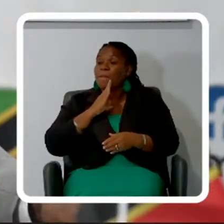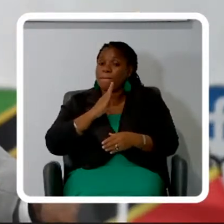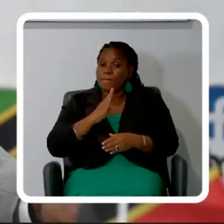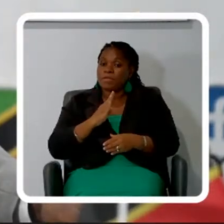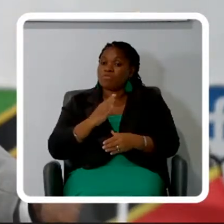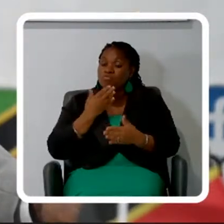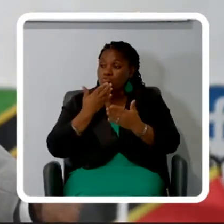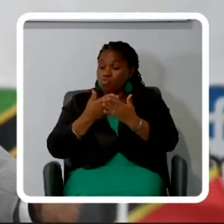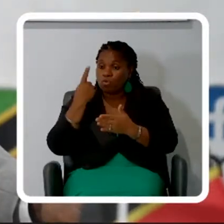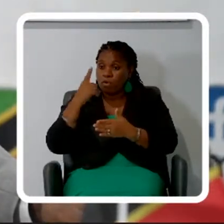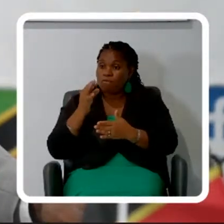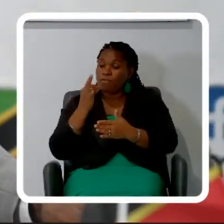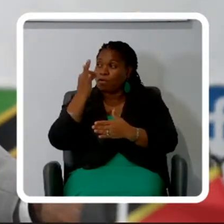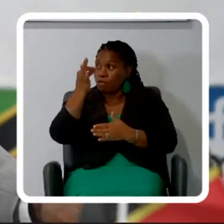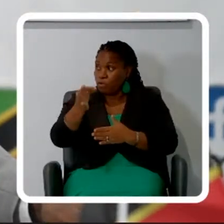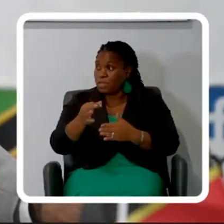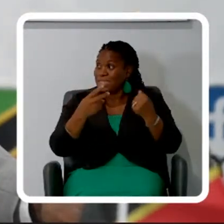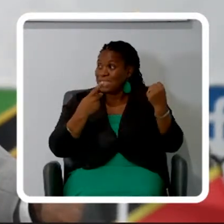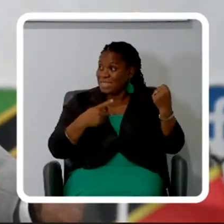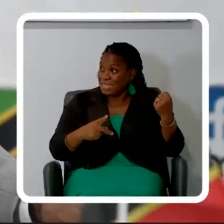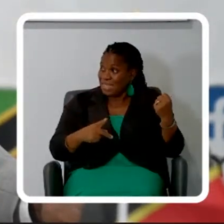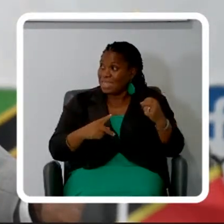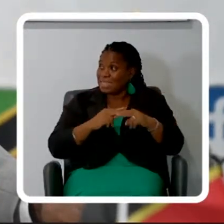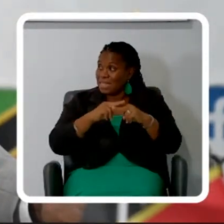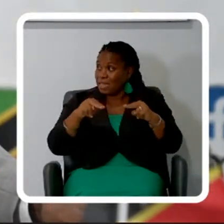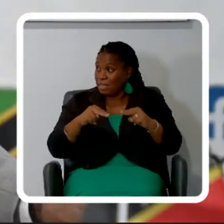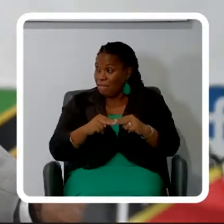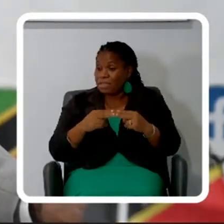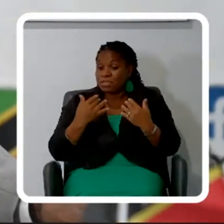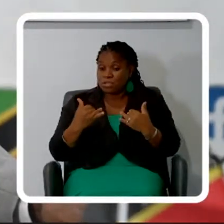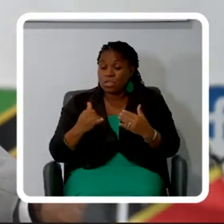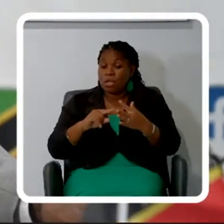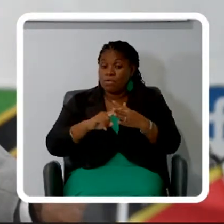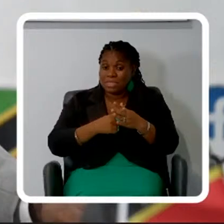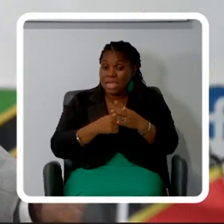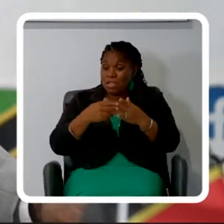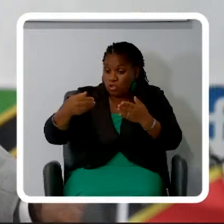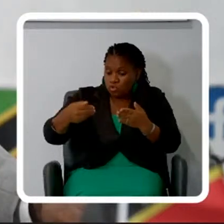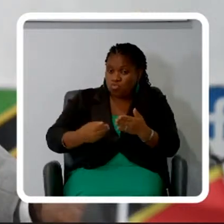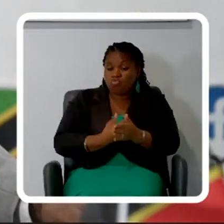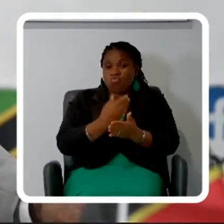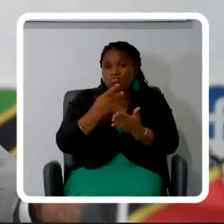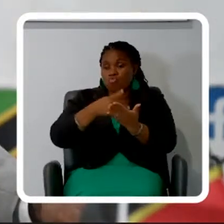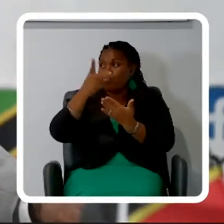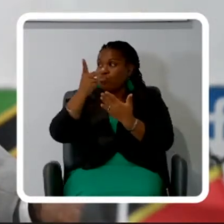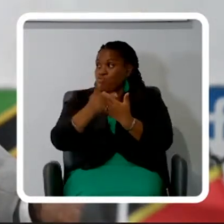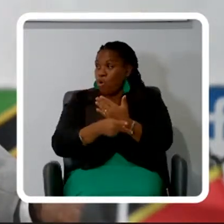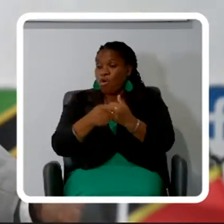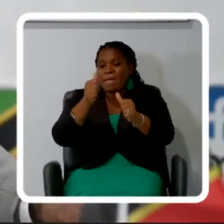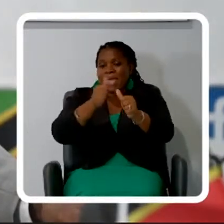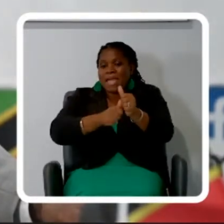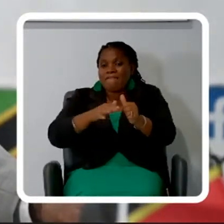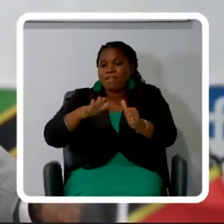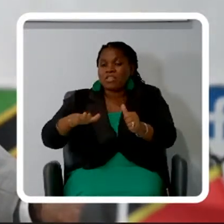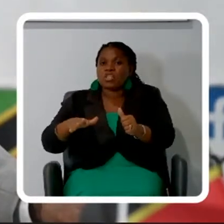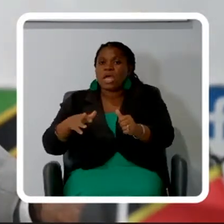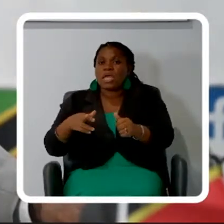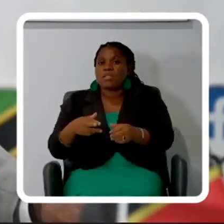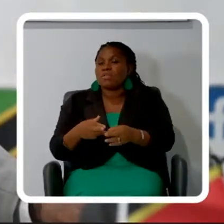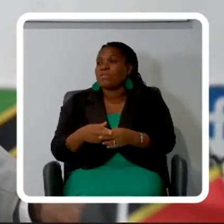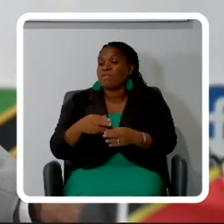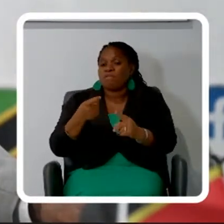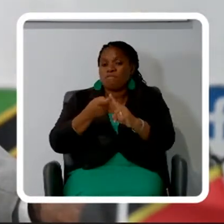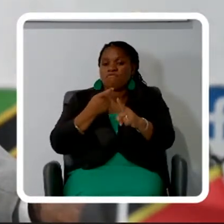to transition. So St. Kitts has embarked on this revolutionary program where every child between 5 and